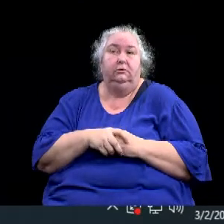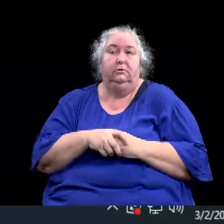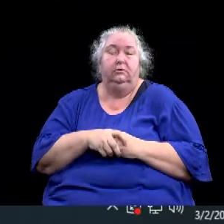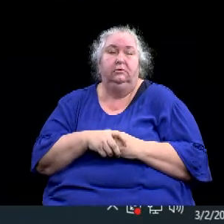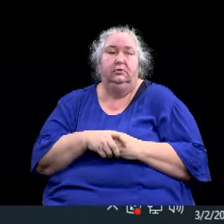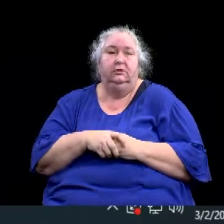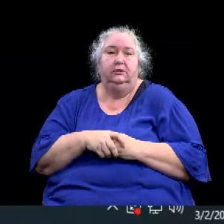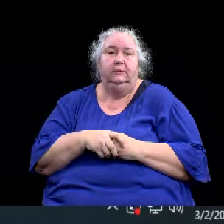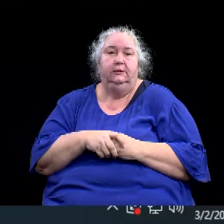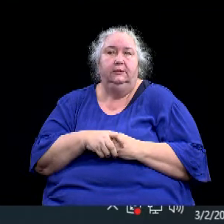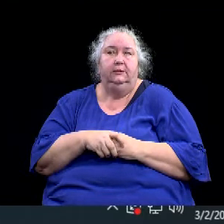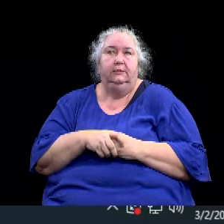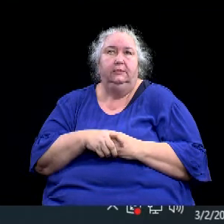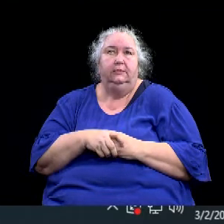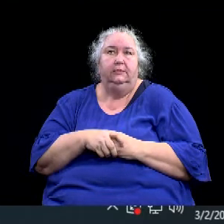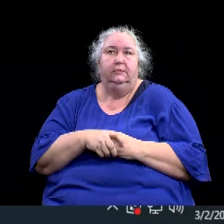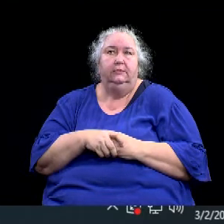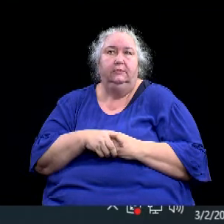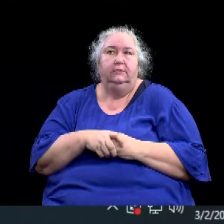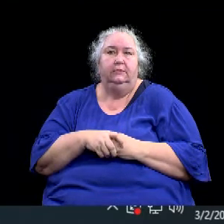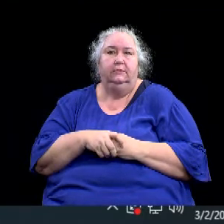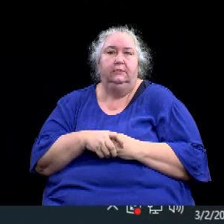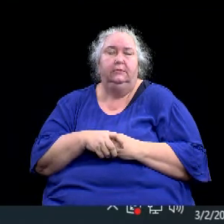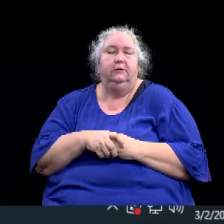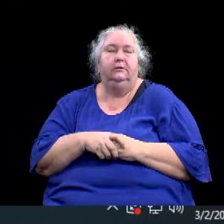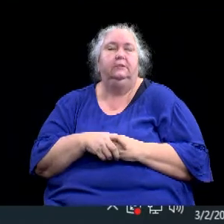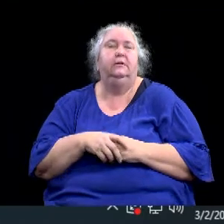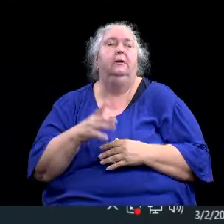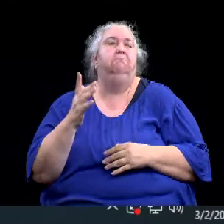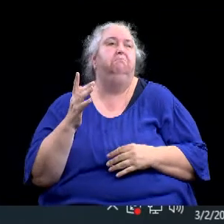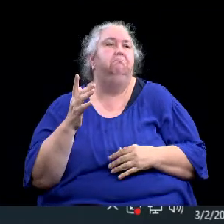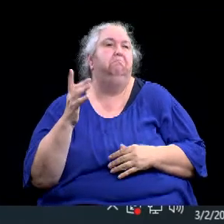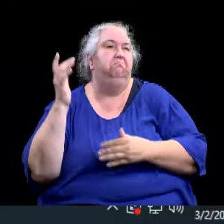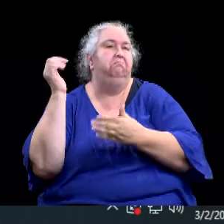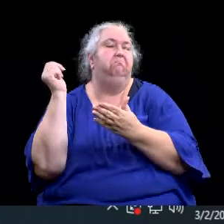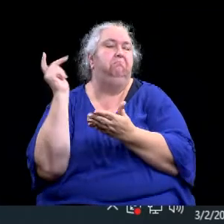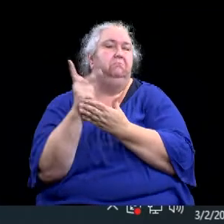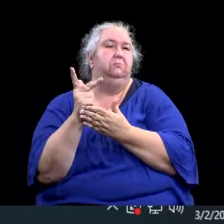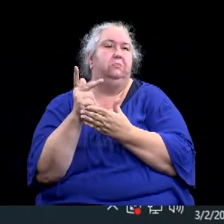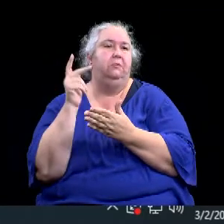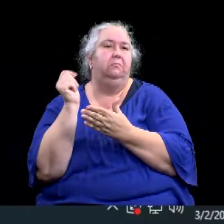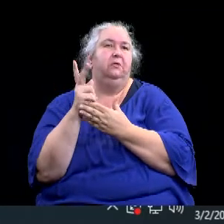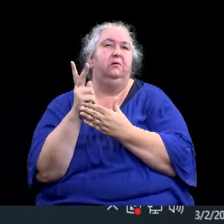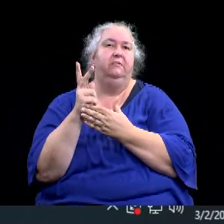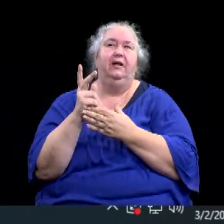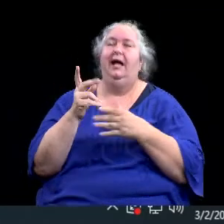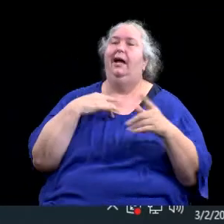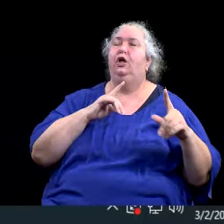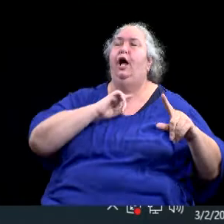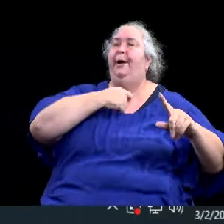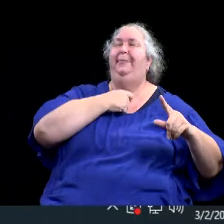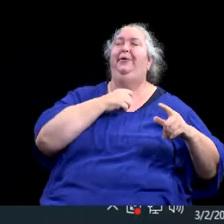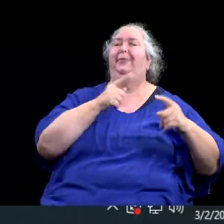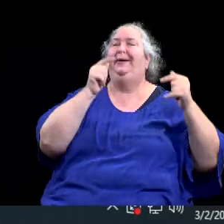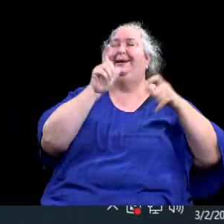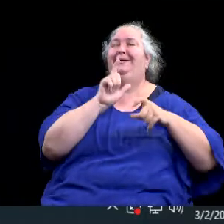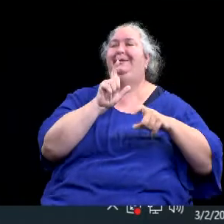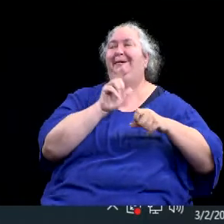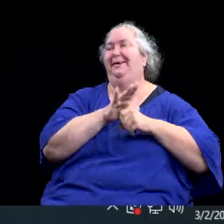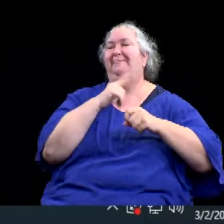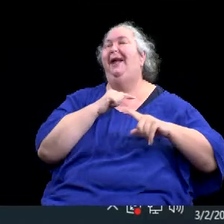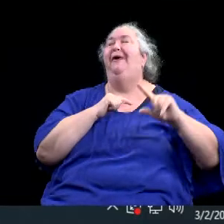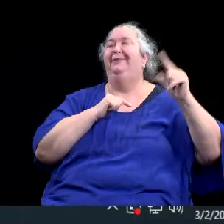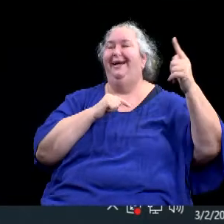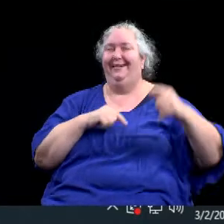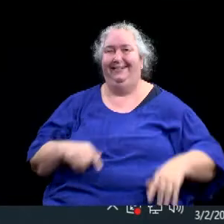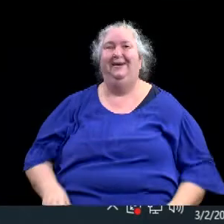I'll move for approval. Second, I couldn't unmute quick enough. I'm sorry. Second. Any discussion? I just